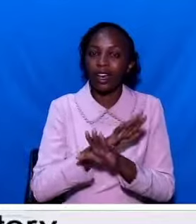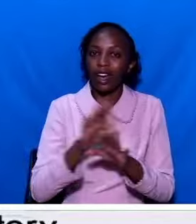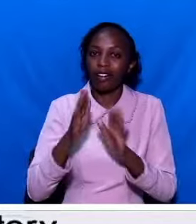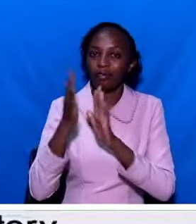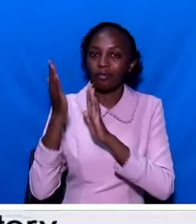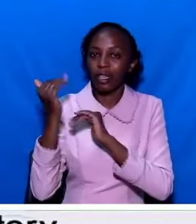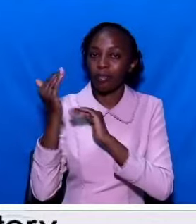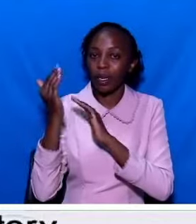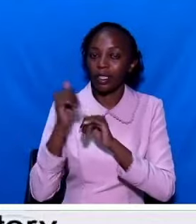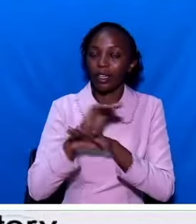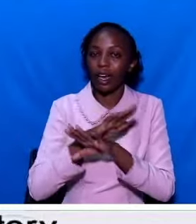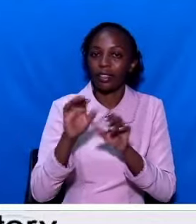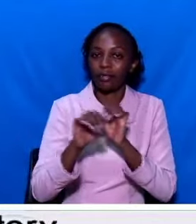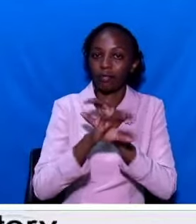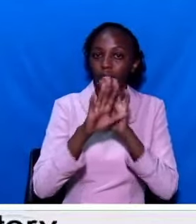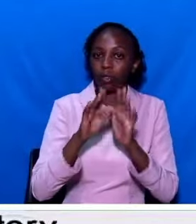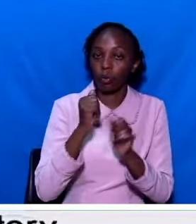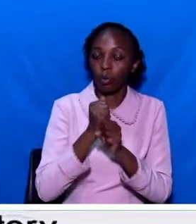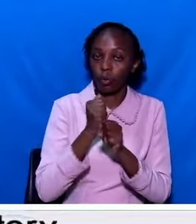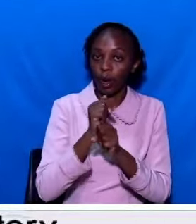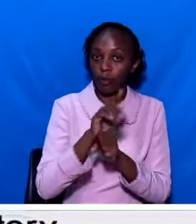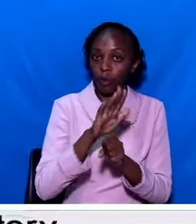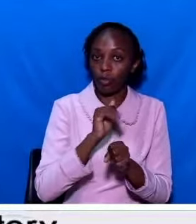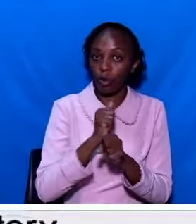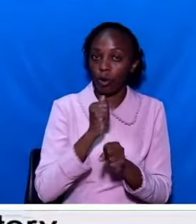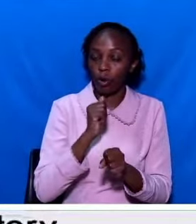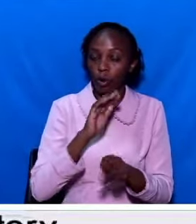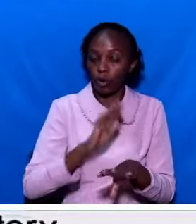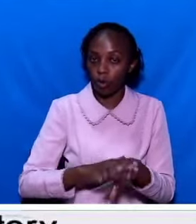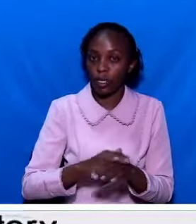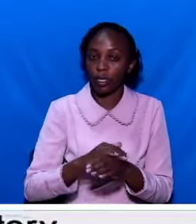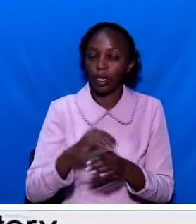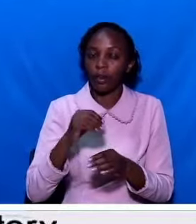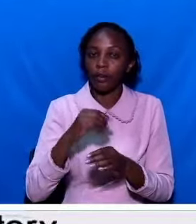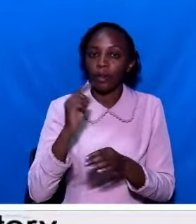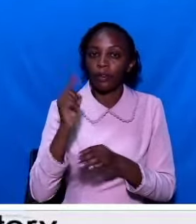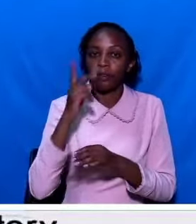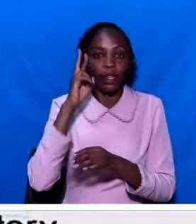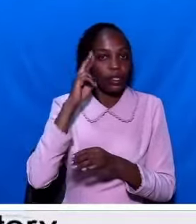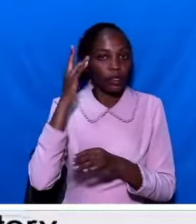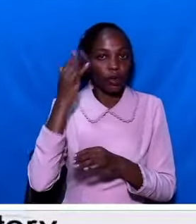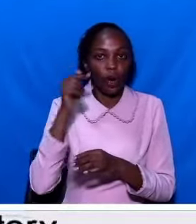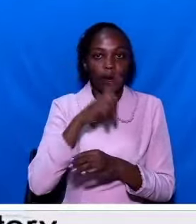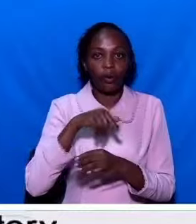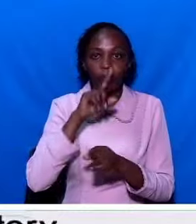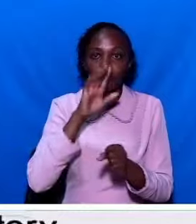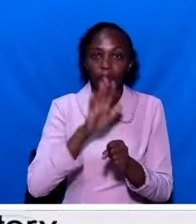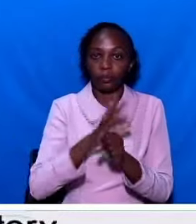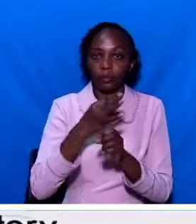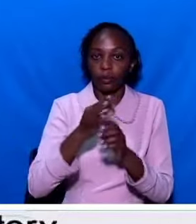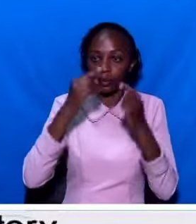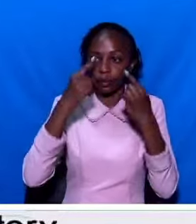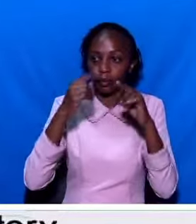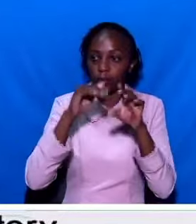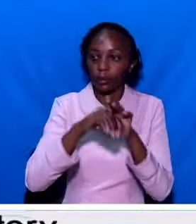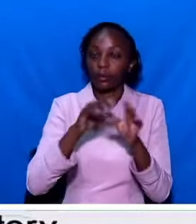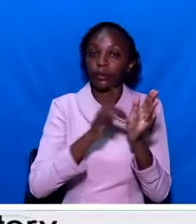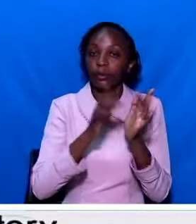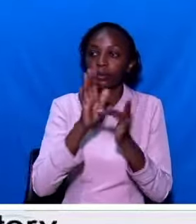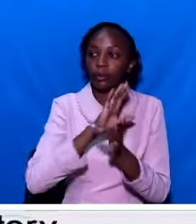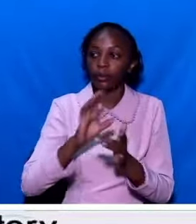good. So the first reason why we are assured of victory in Jesus Christ is because we love